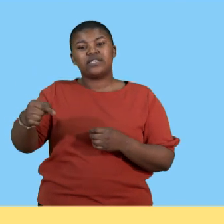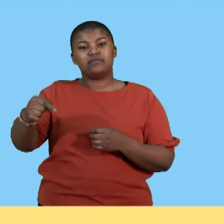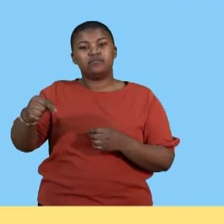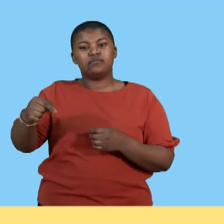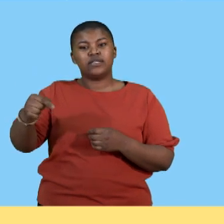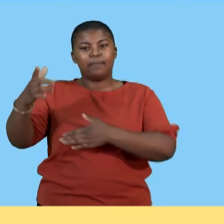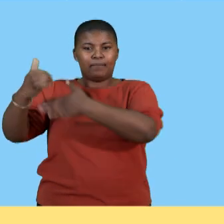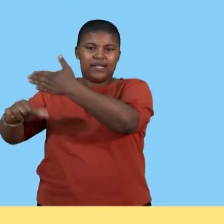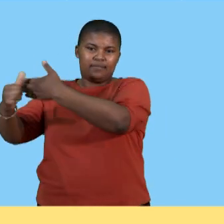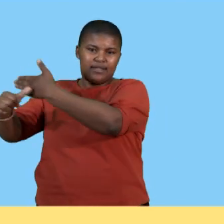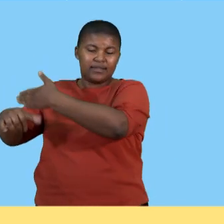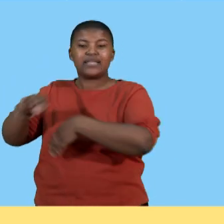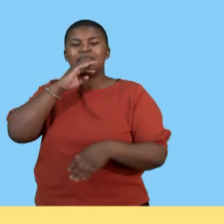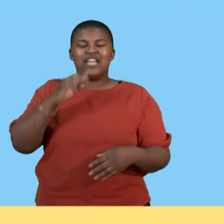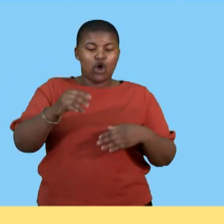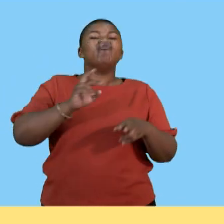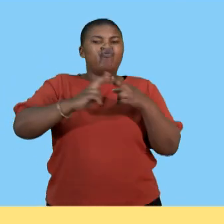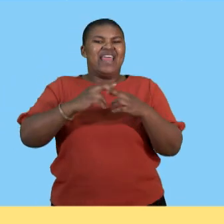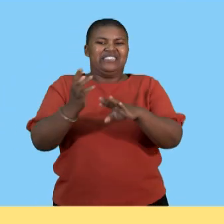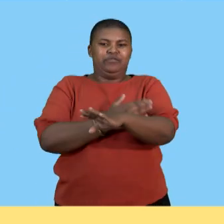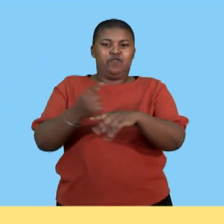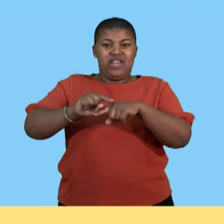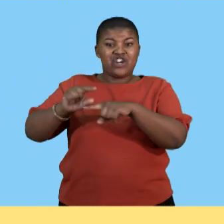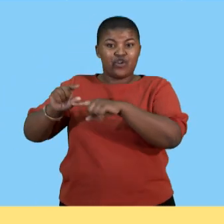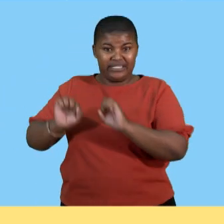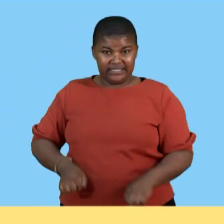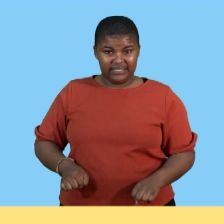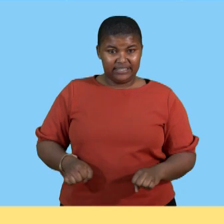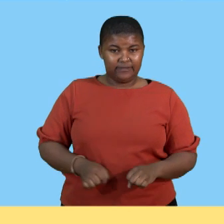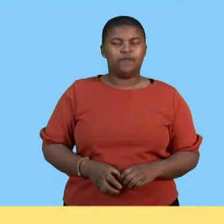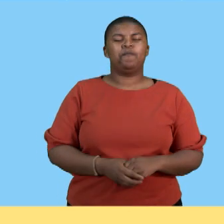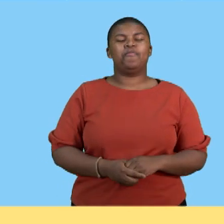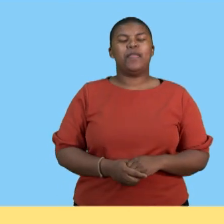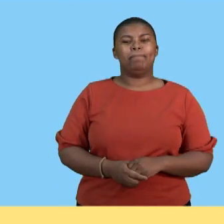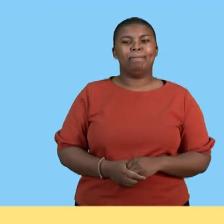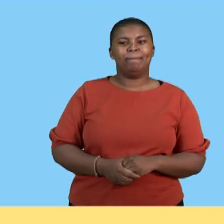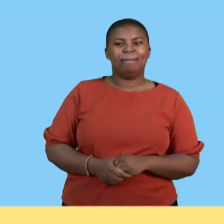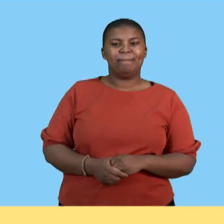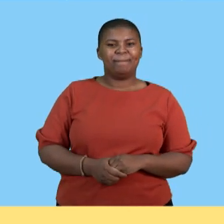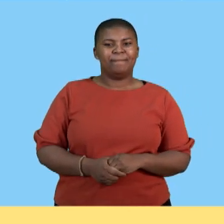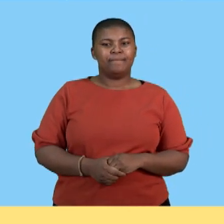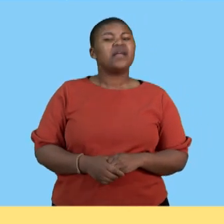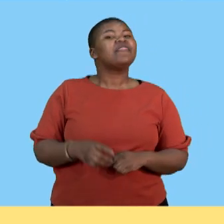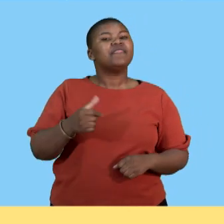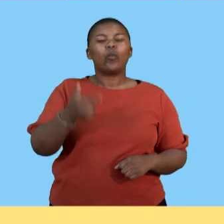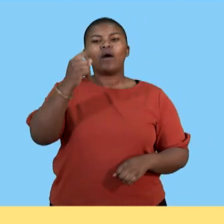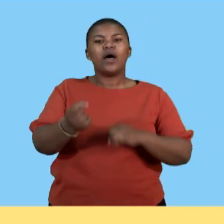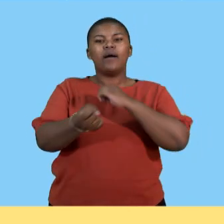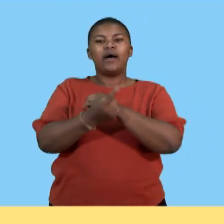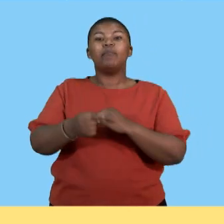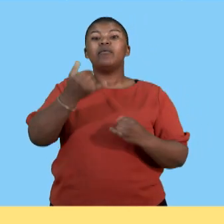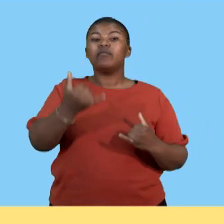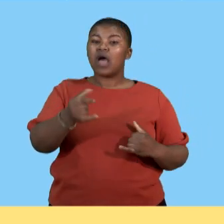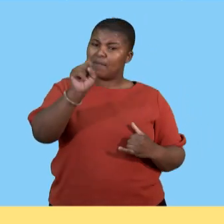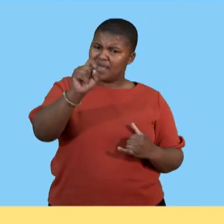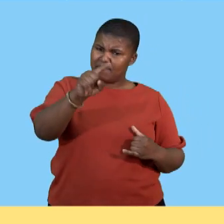per month. This is rent before increase. Rent before increase. Then you will come and add